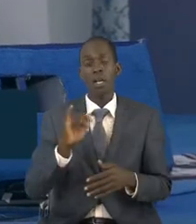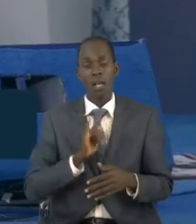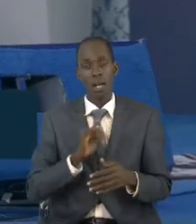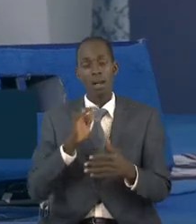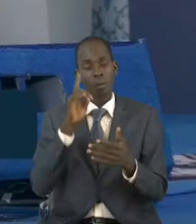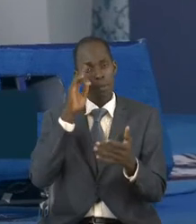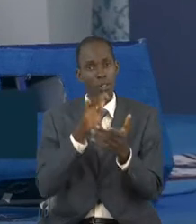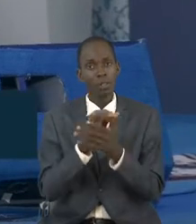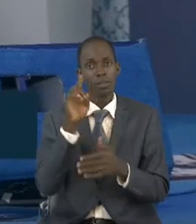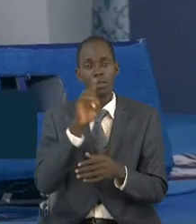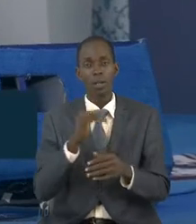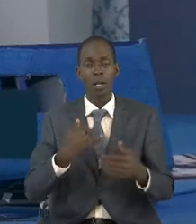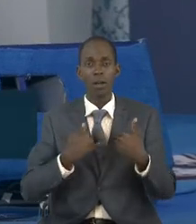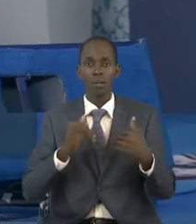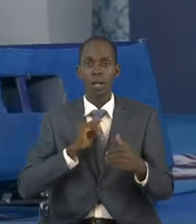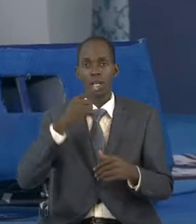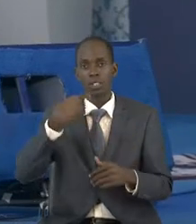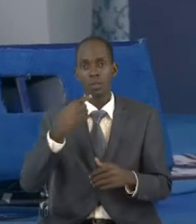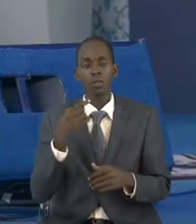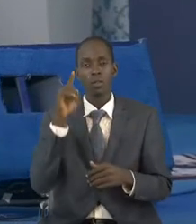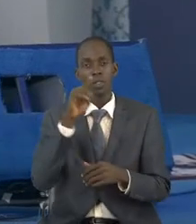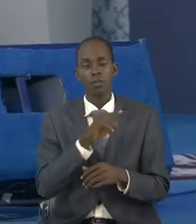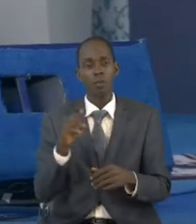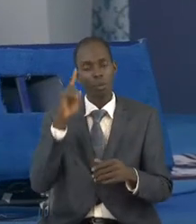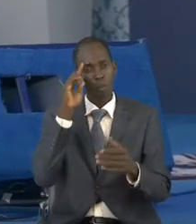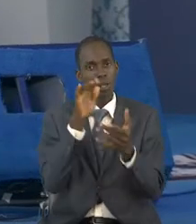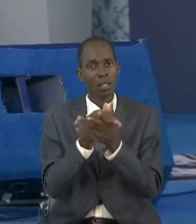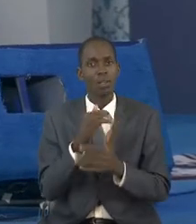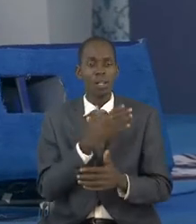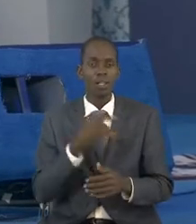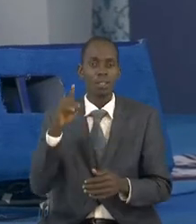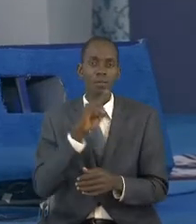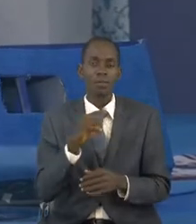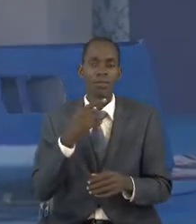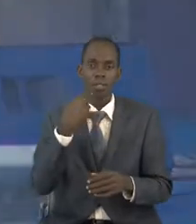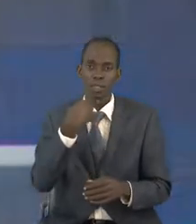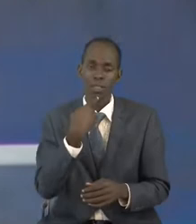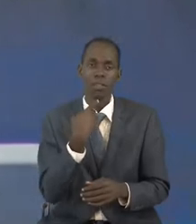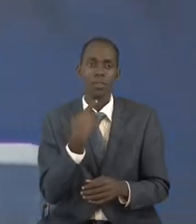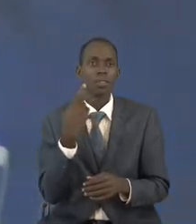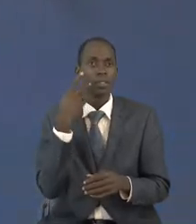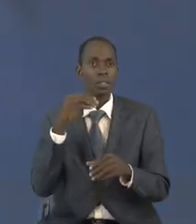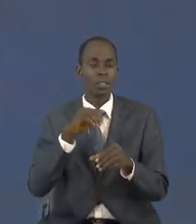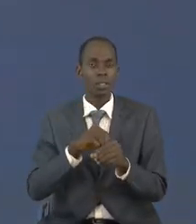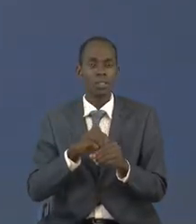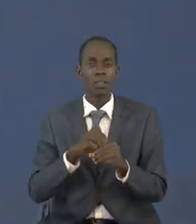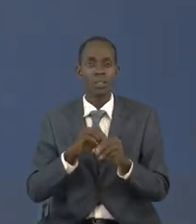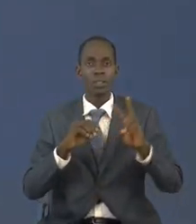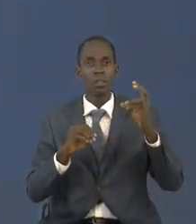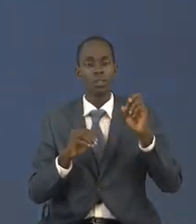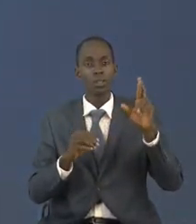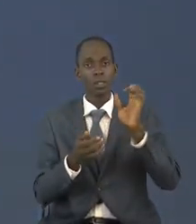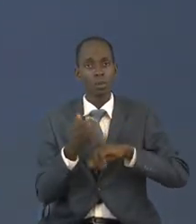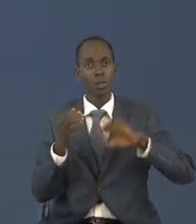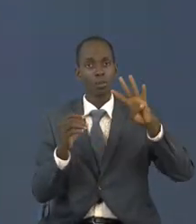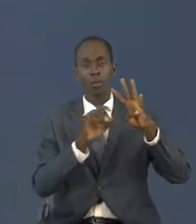also believe, and therefore speak. It tells us in verse 18, while we